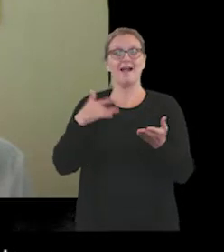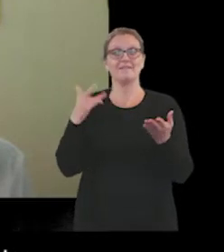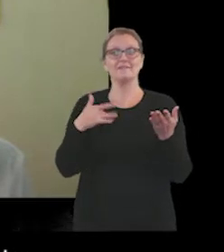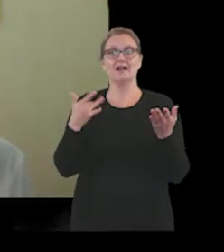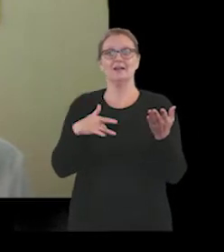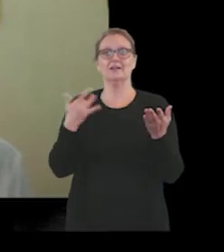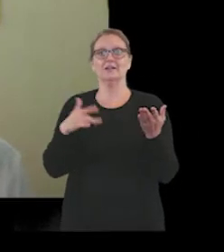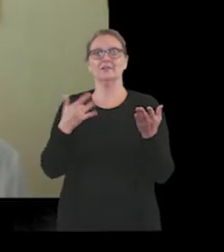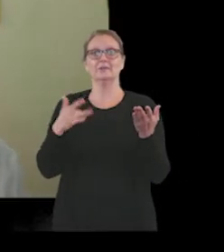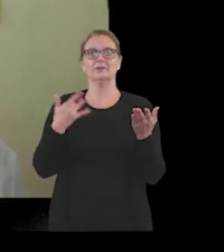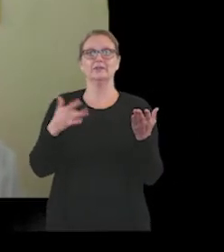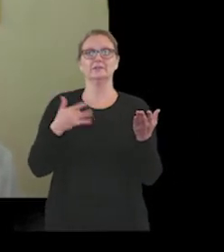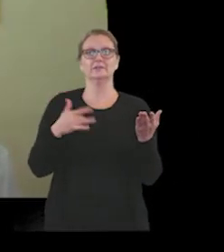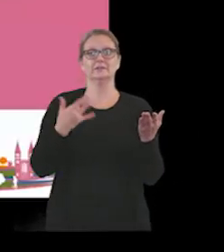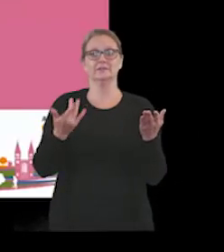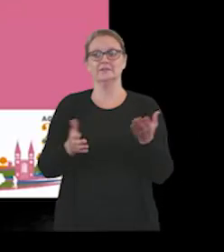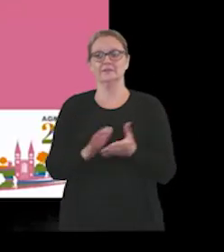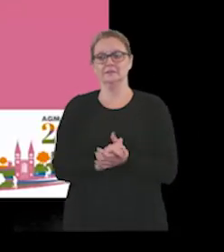Thank you.